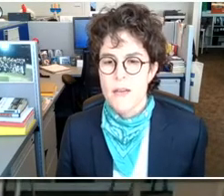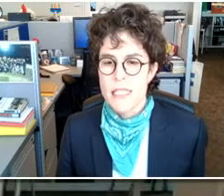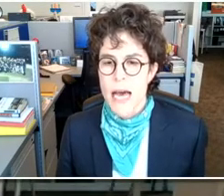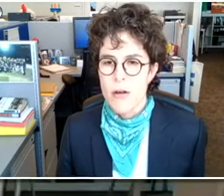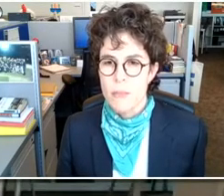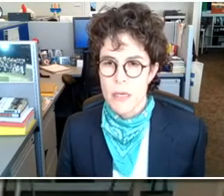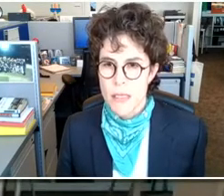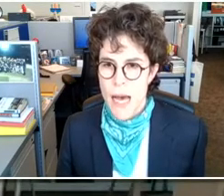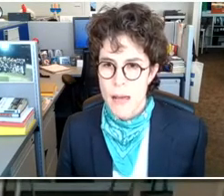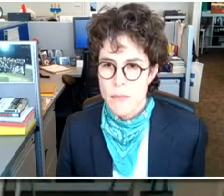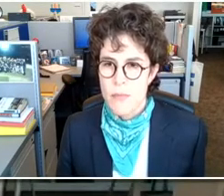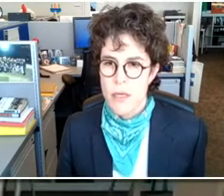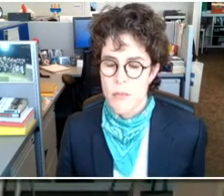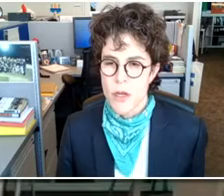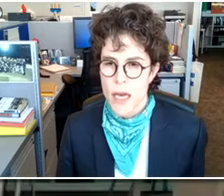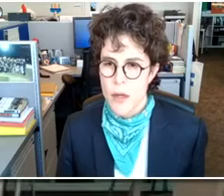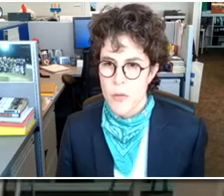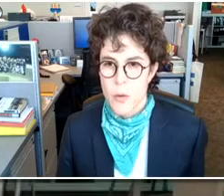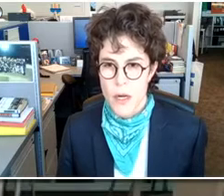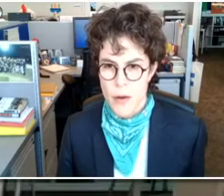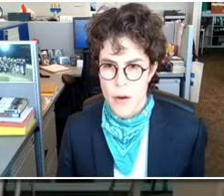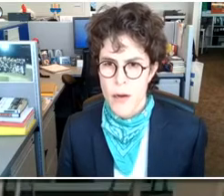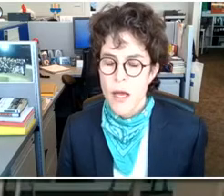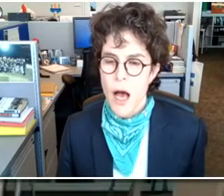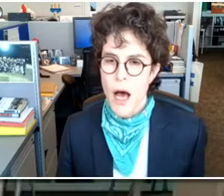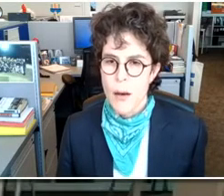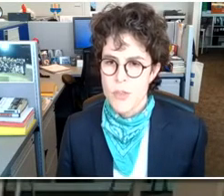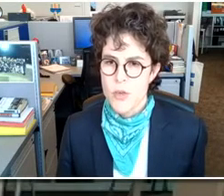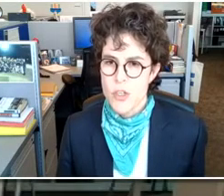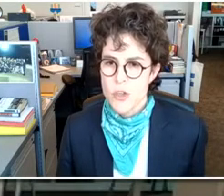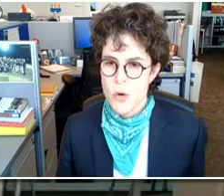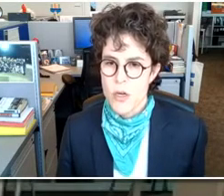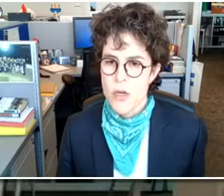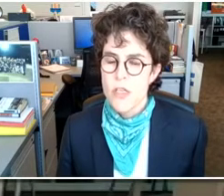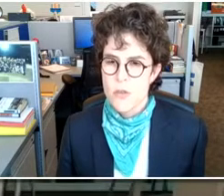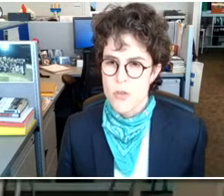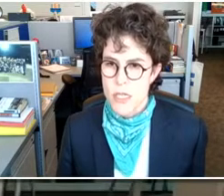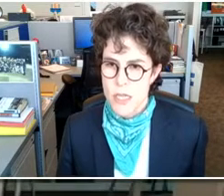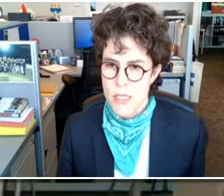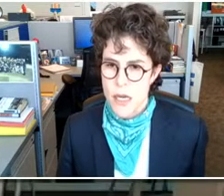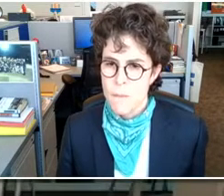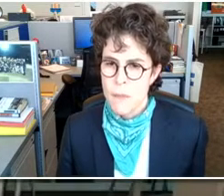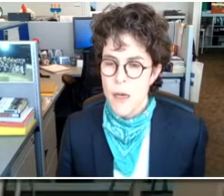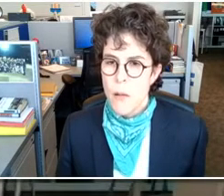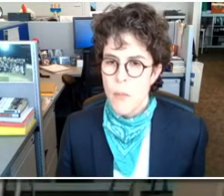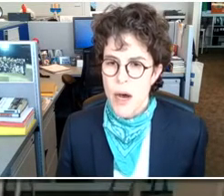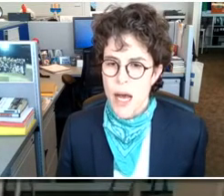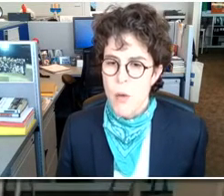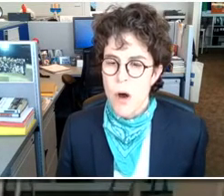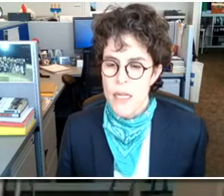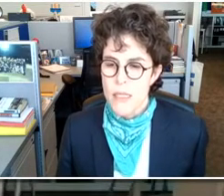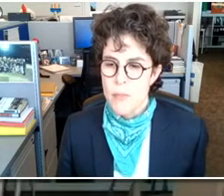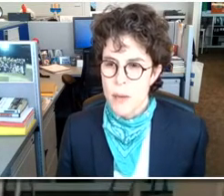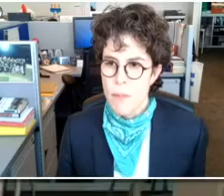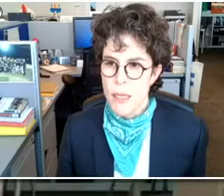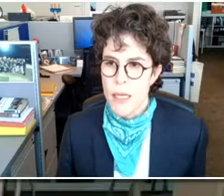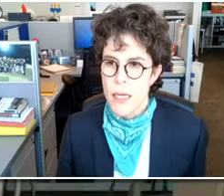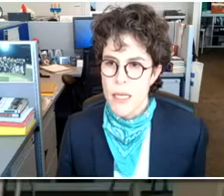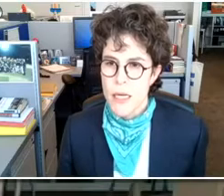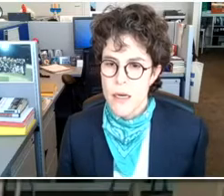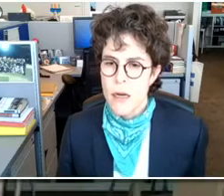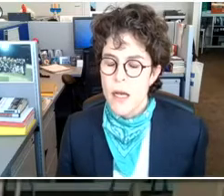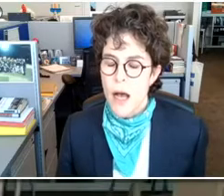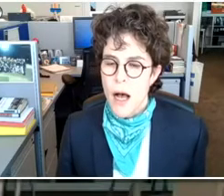providers um that there are instances uh in which uh there are concerns if if folks are hearing otherwise we do need to hear that